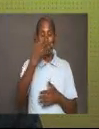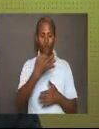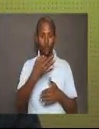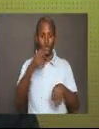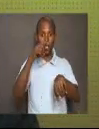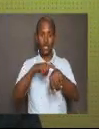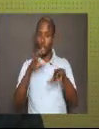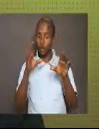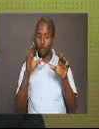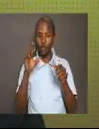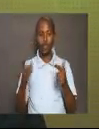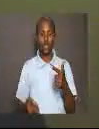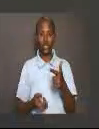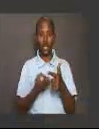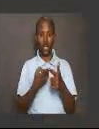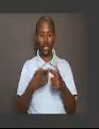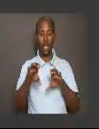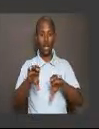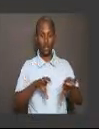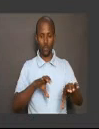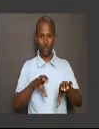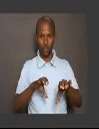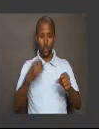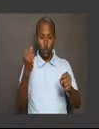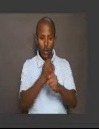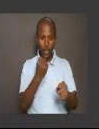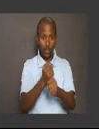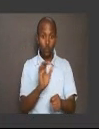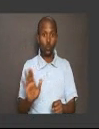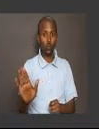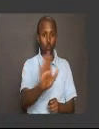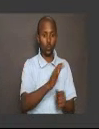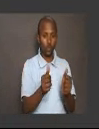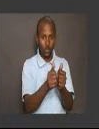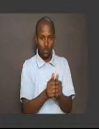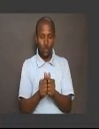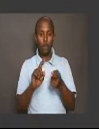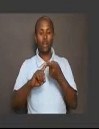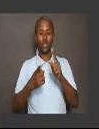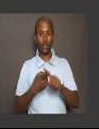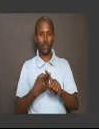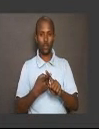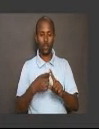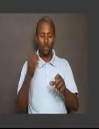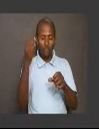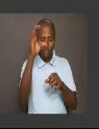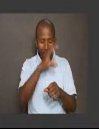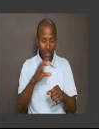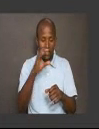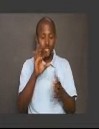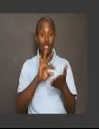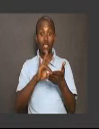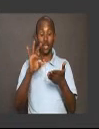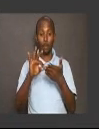for our second activity. Working with a partner, find the critical number of